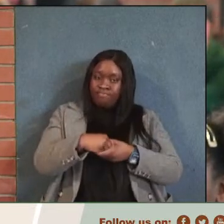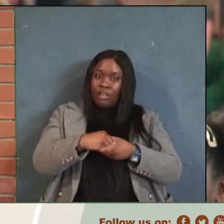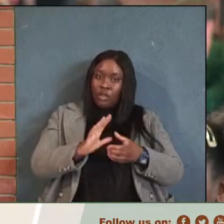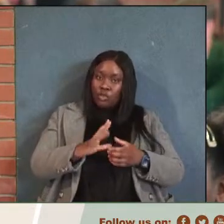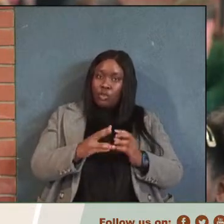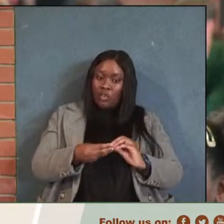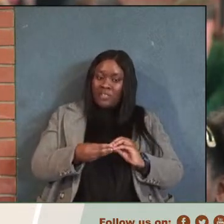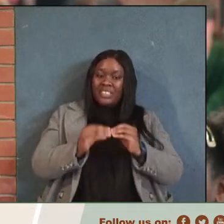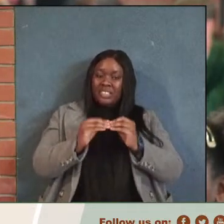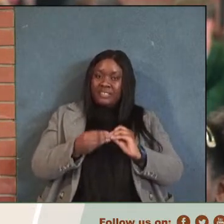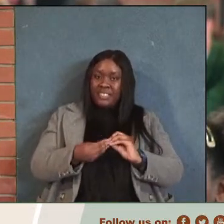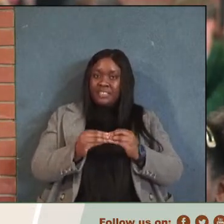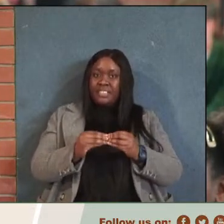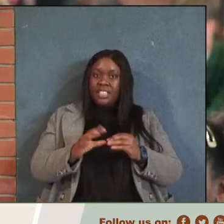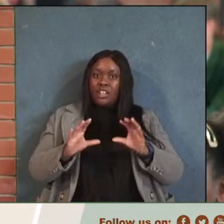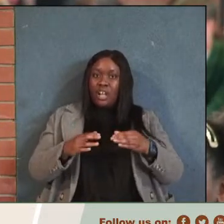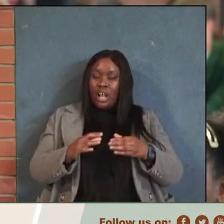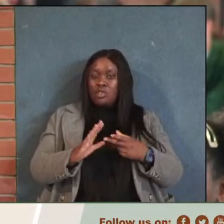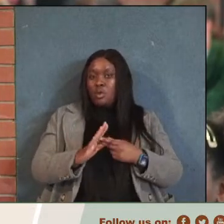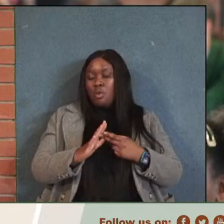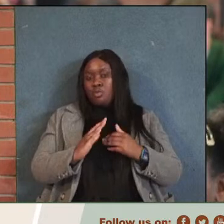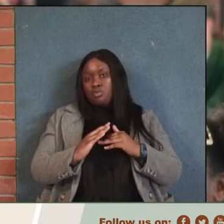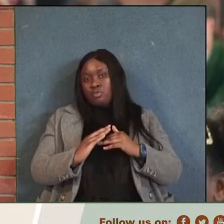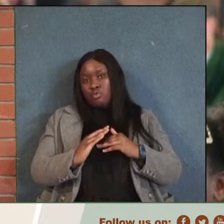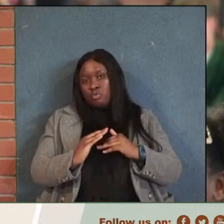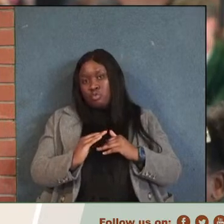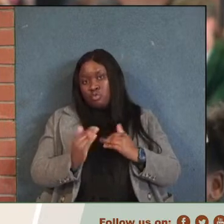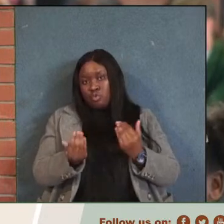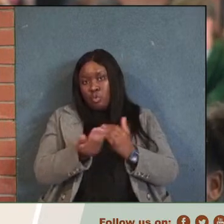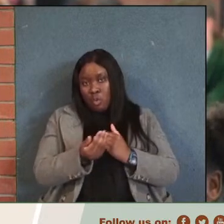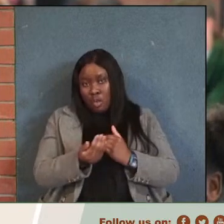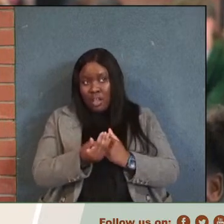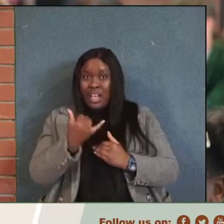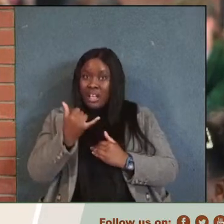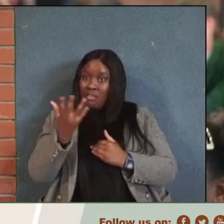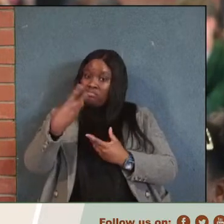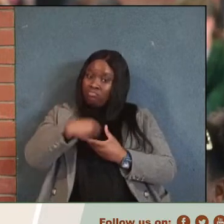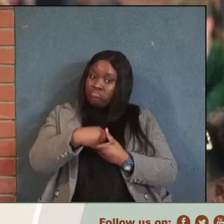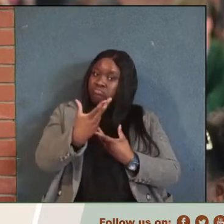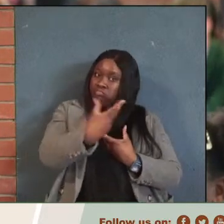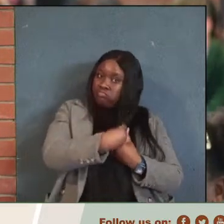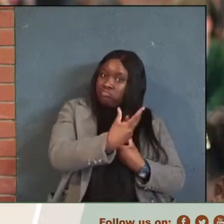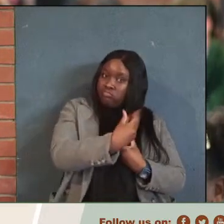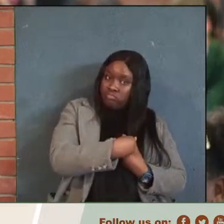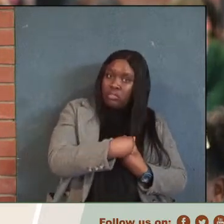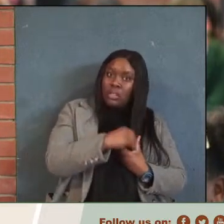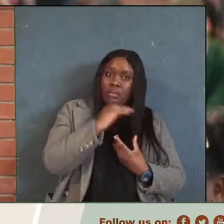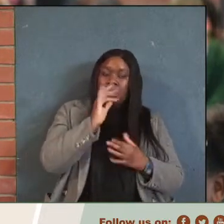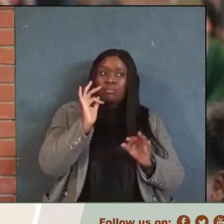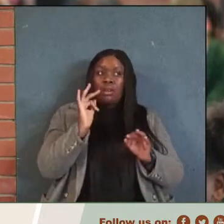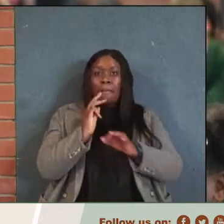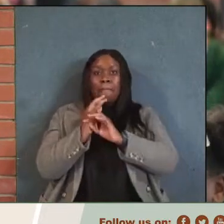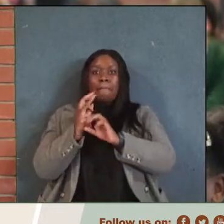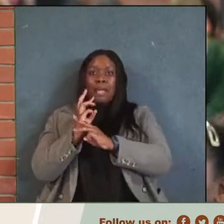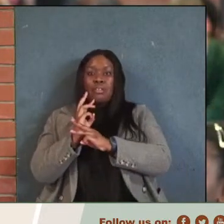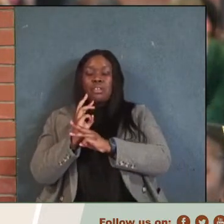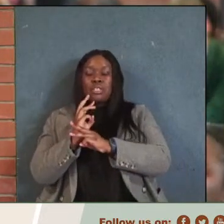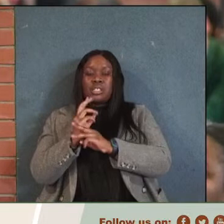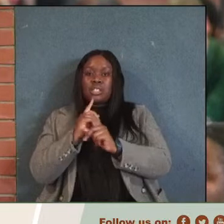We need to encourage their active participation through initiatives like parent-teacher